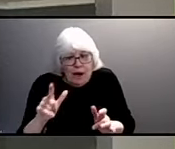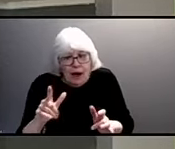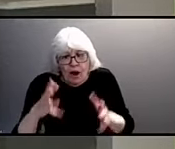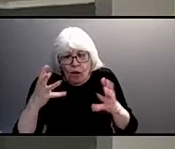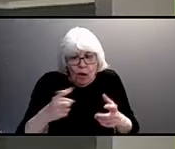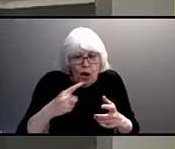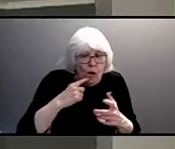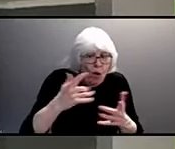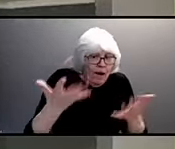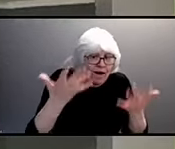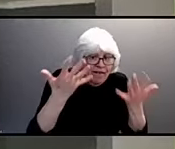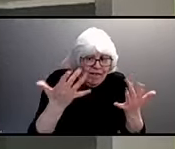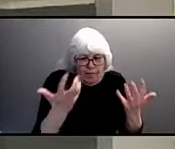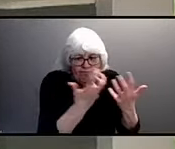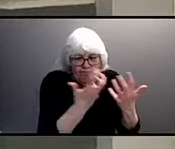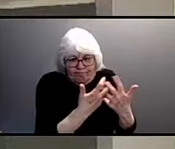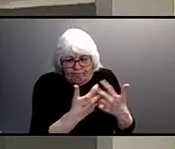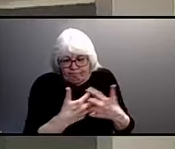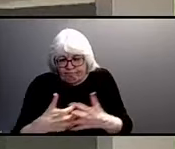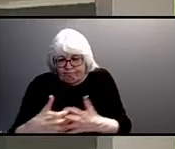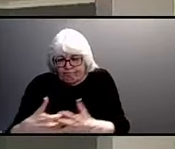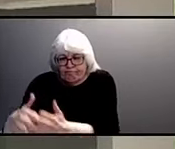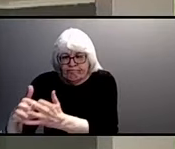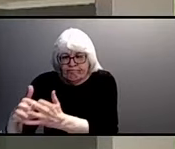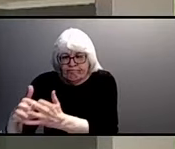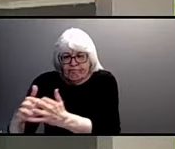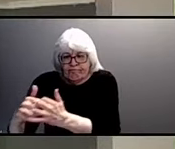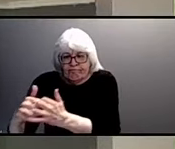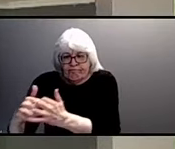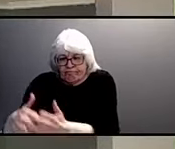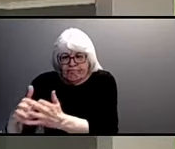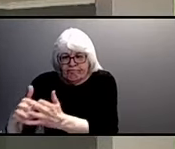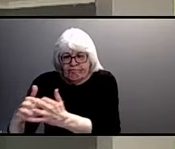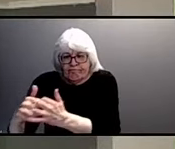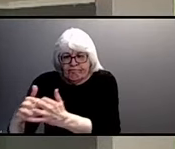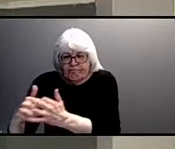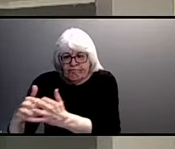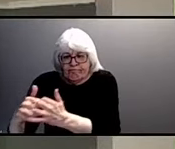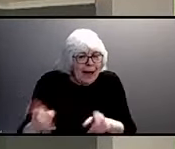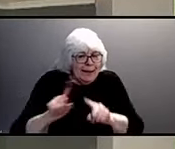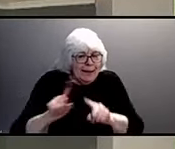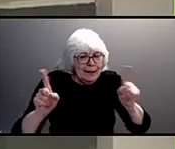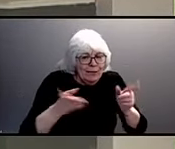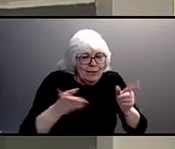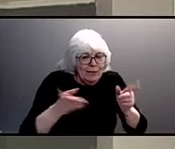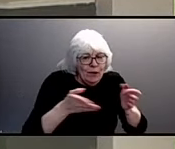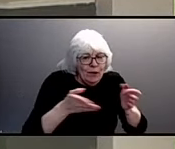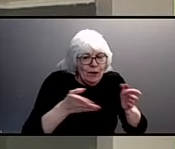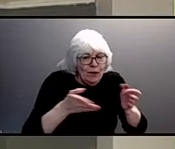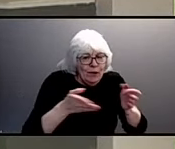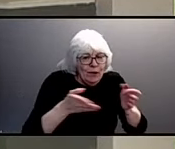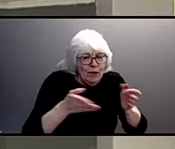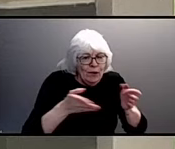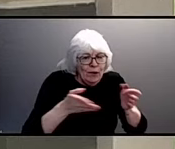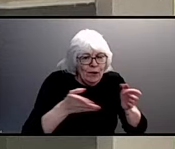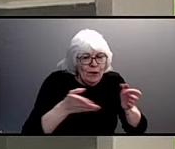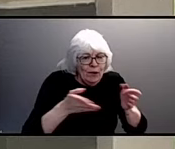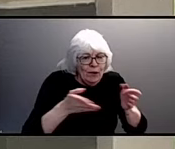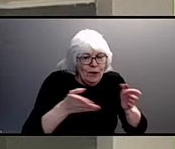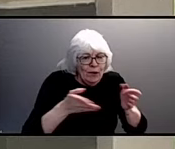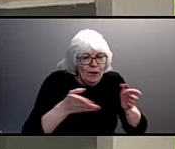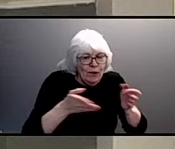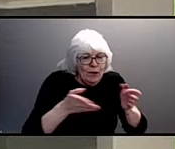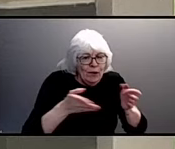will have an opportunity to speak and assist homeowners with the rebuilding. So one of the provisions would